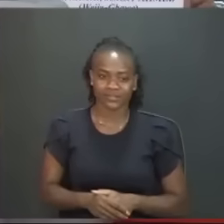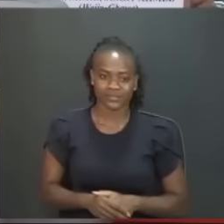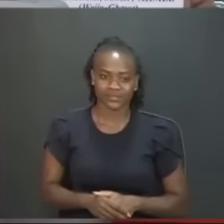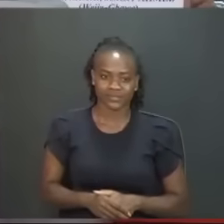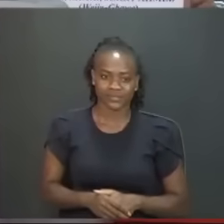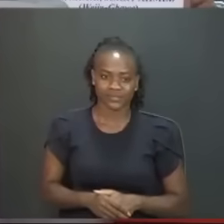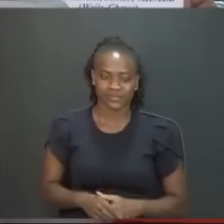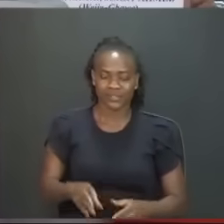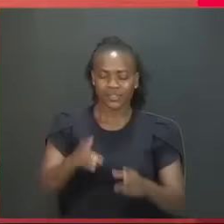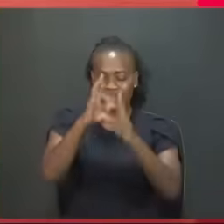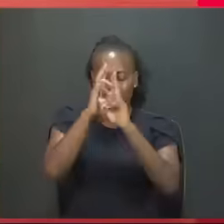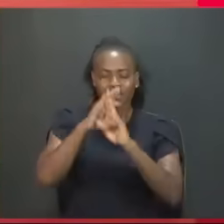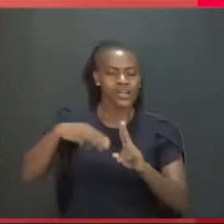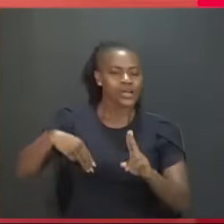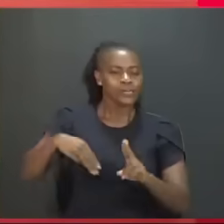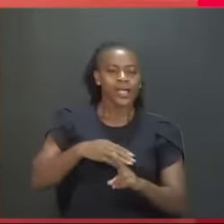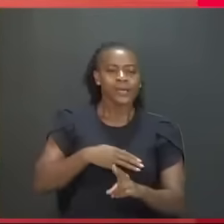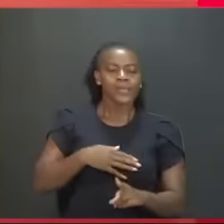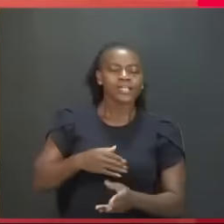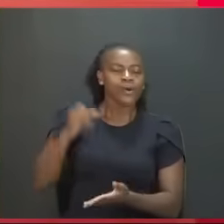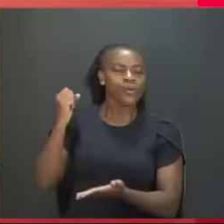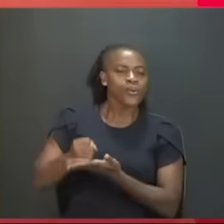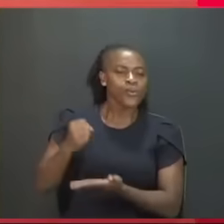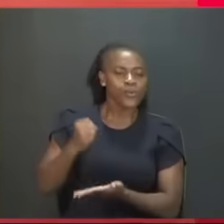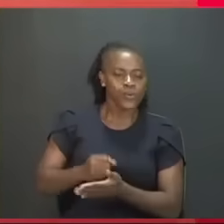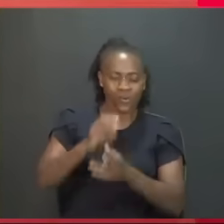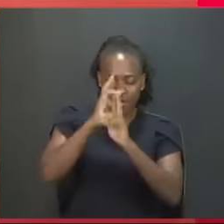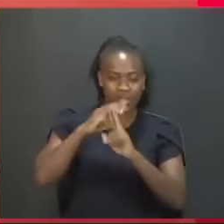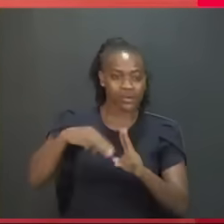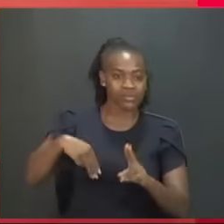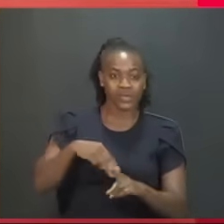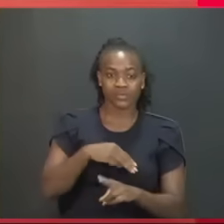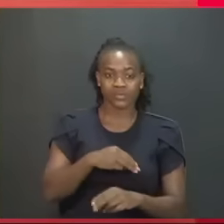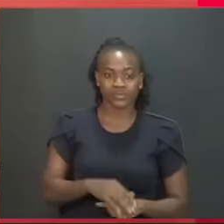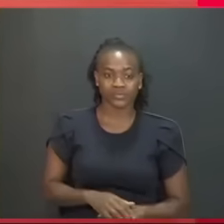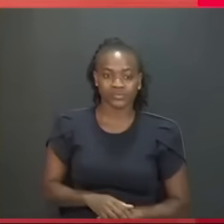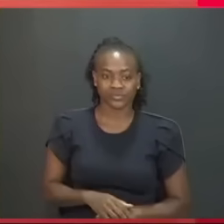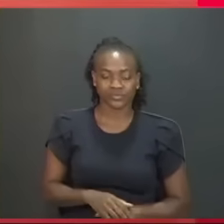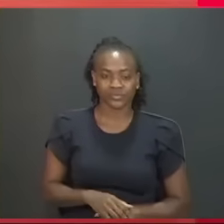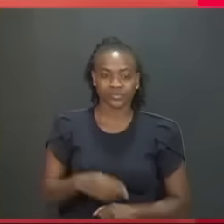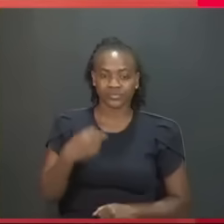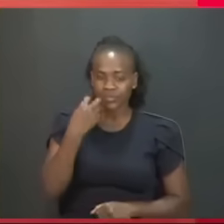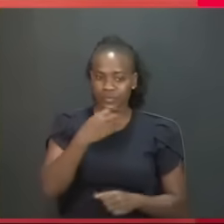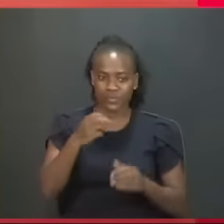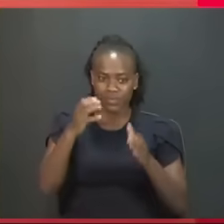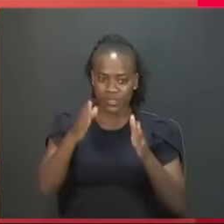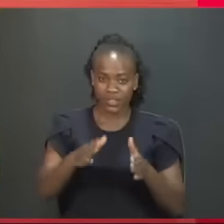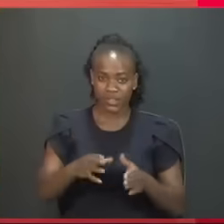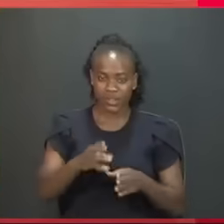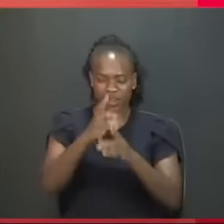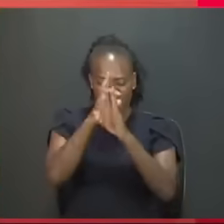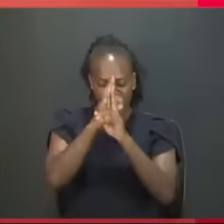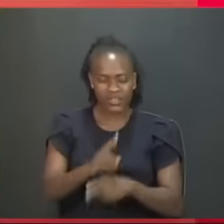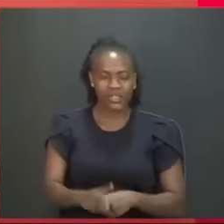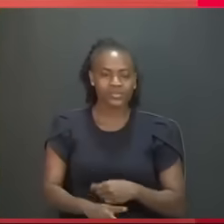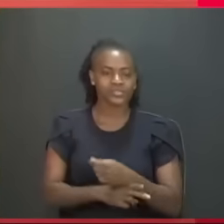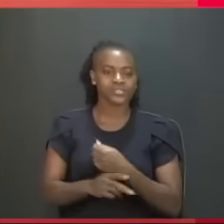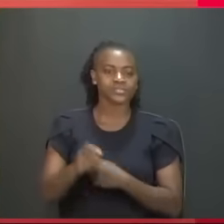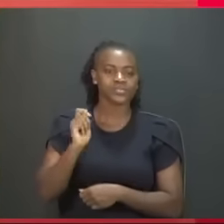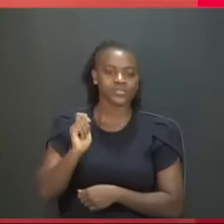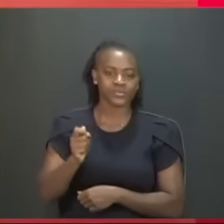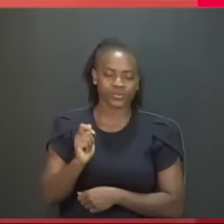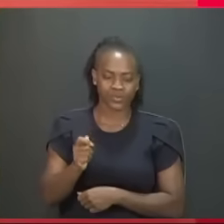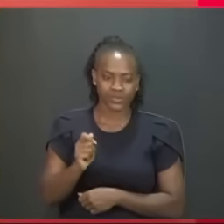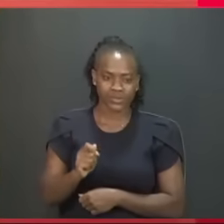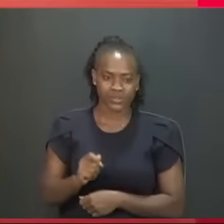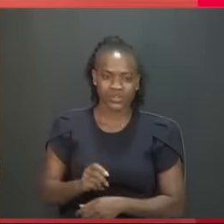Honorable members, order. Mr. Speaker. Honorable Habib. Mr. Speaker. Honorable Deputy Whip. Mr. Speaker, I read again.